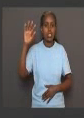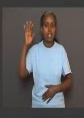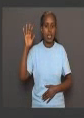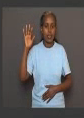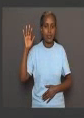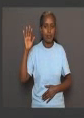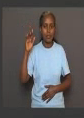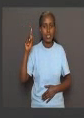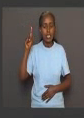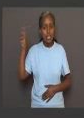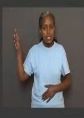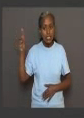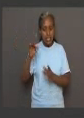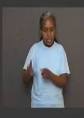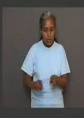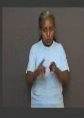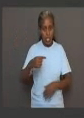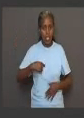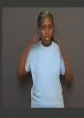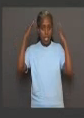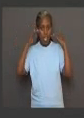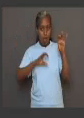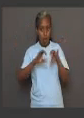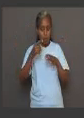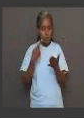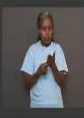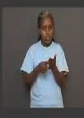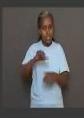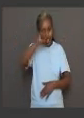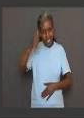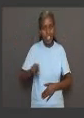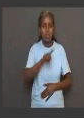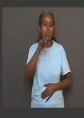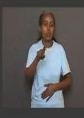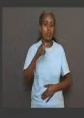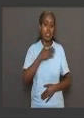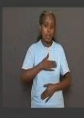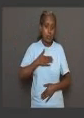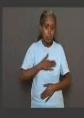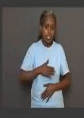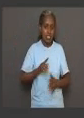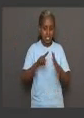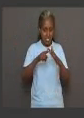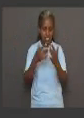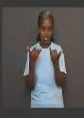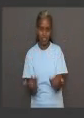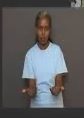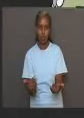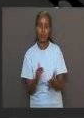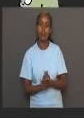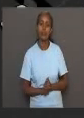This way, I hope you will not have any problems. Please get started now.